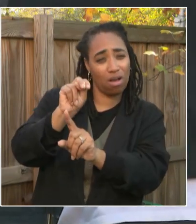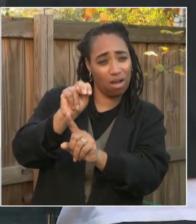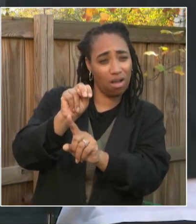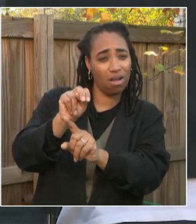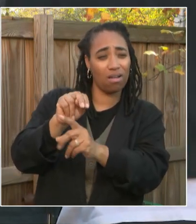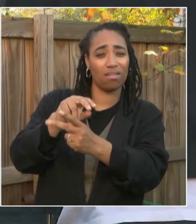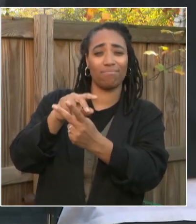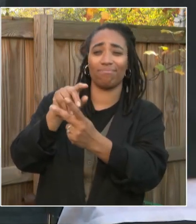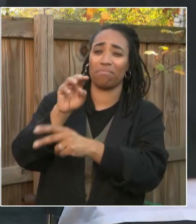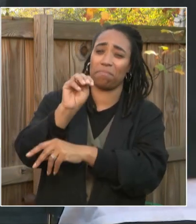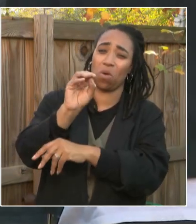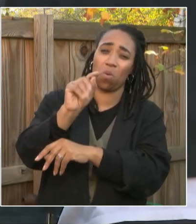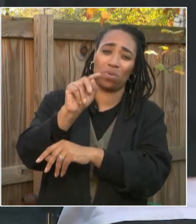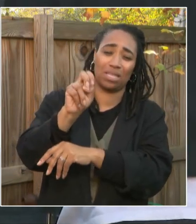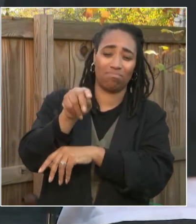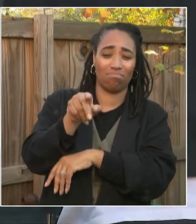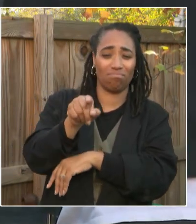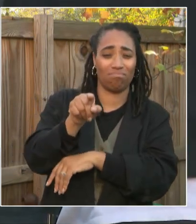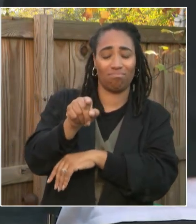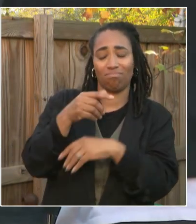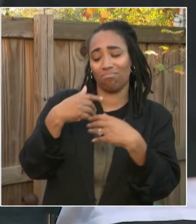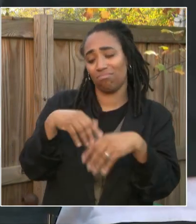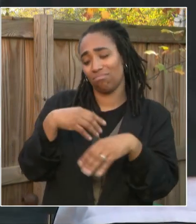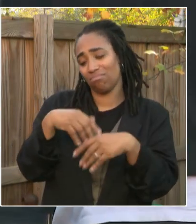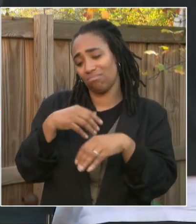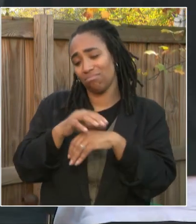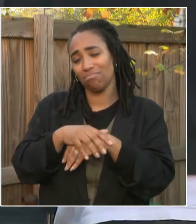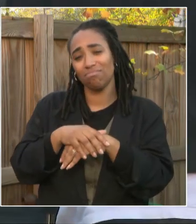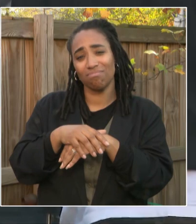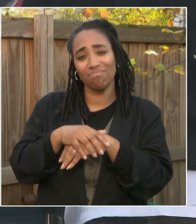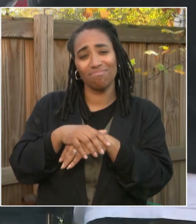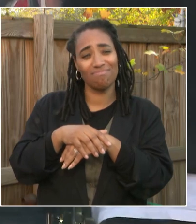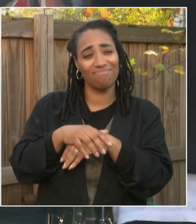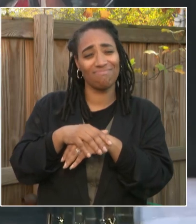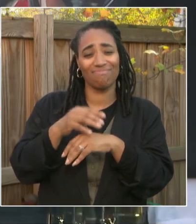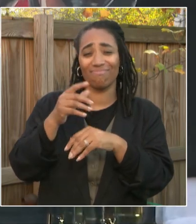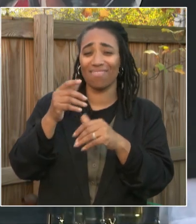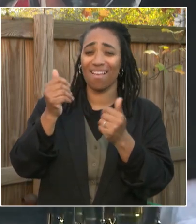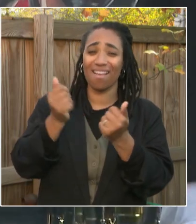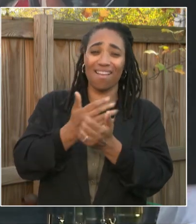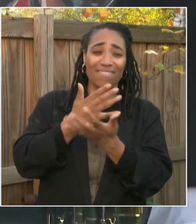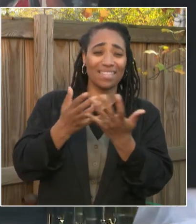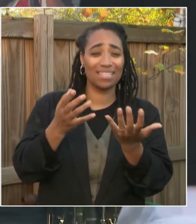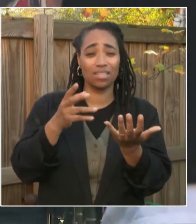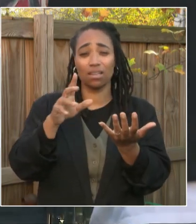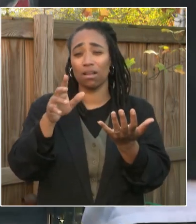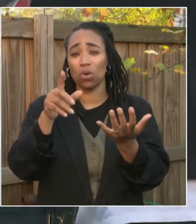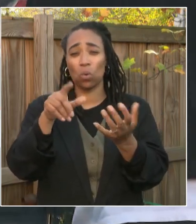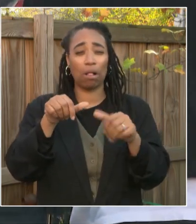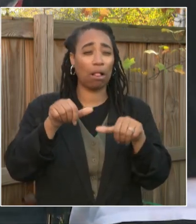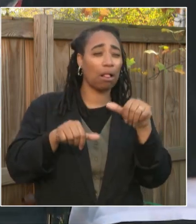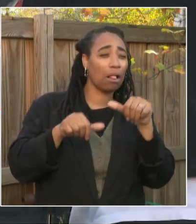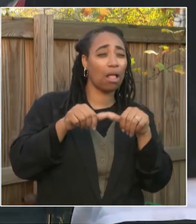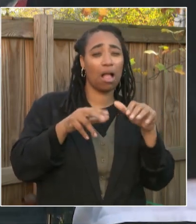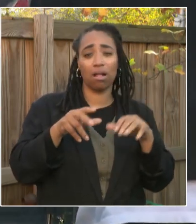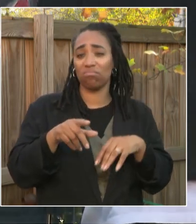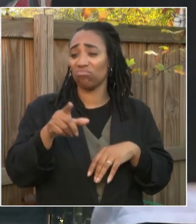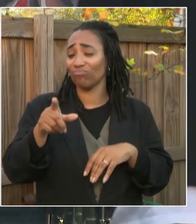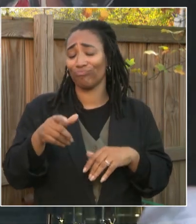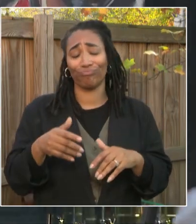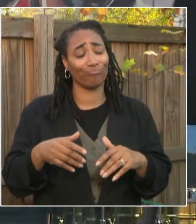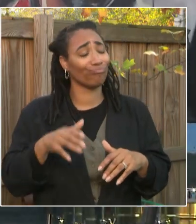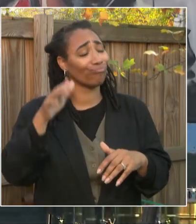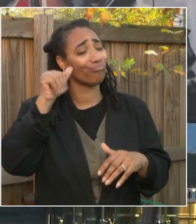like, I think everybody doubted that, man, but you pulled it off. So, yes, God bless you,